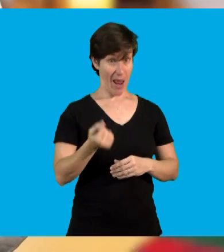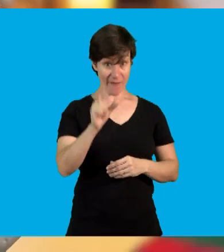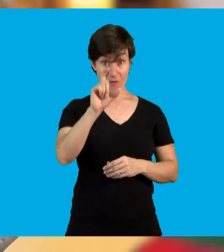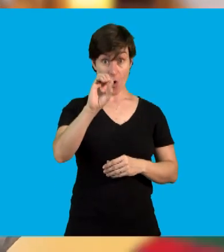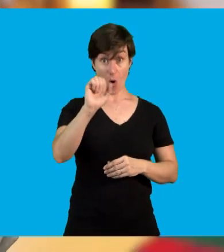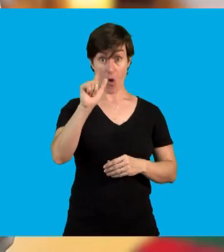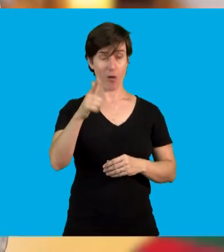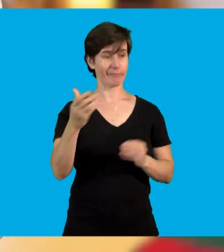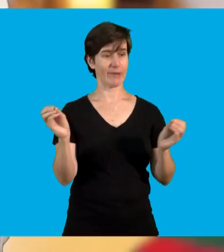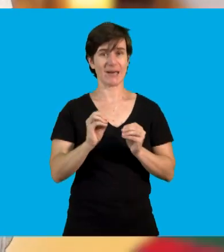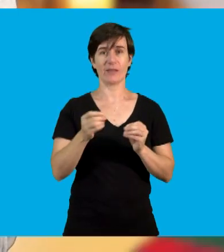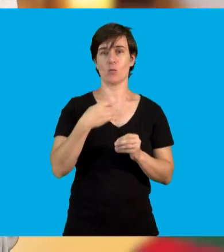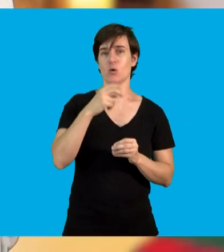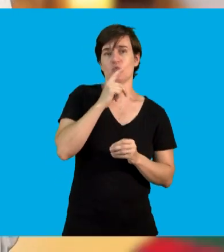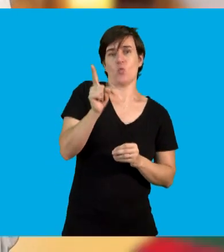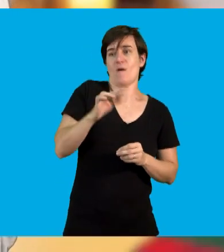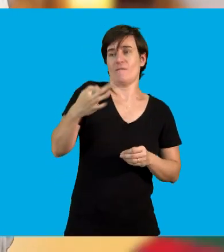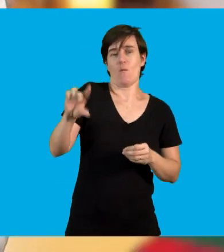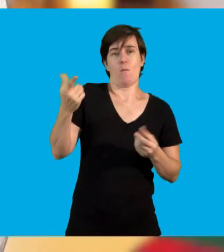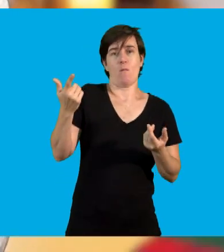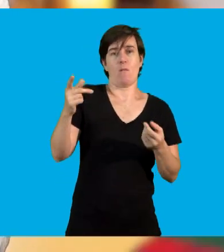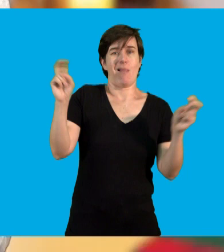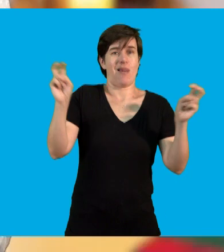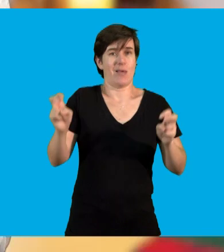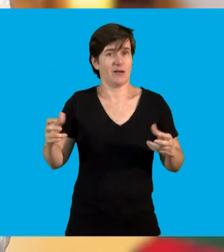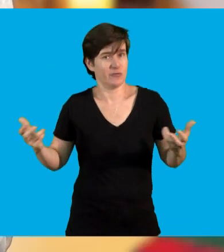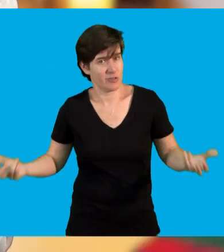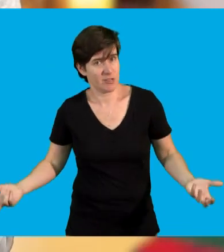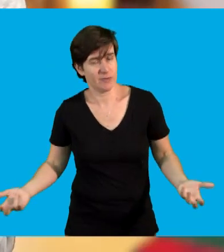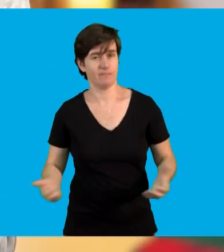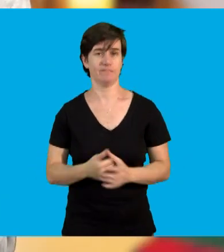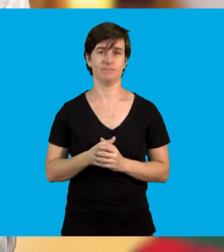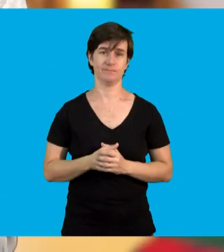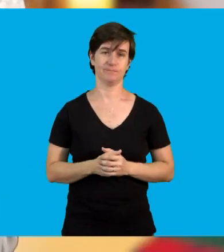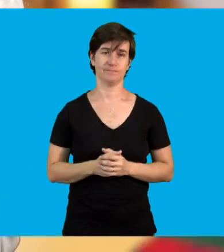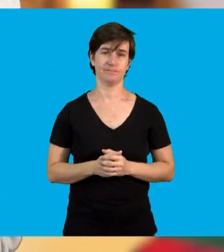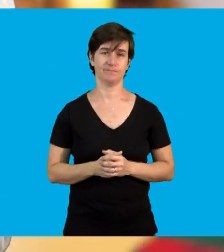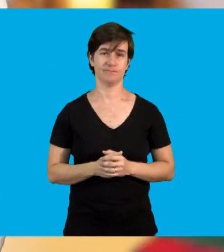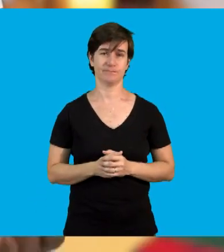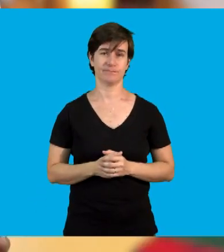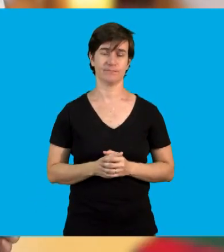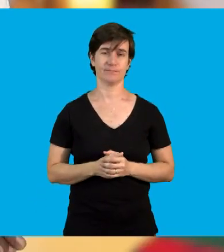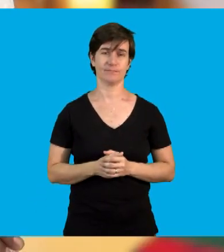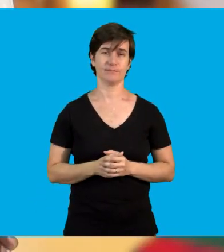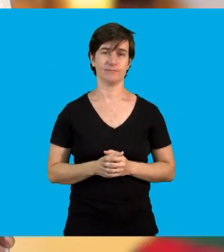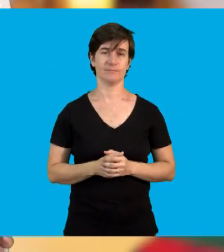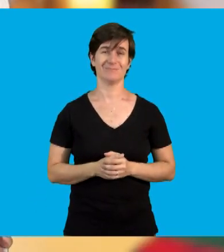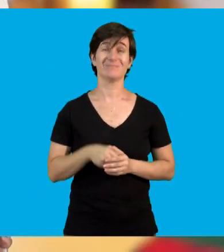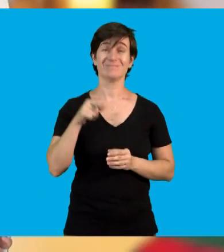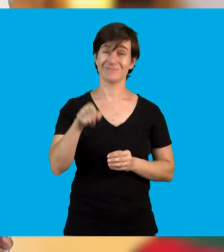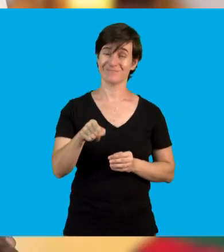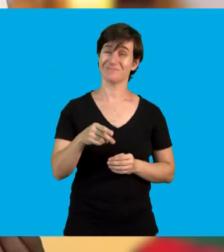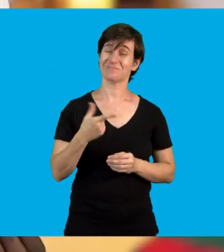now we no longer have any other source, or in terms of, in this case, coal, we no longer have coal to use to produce the